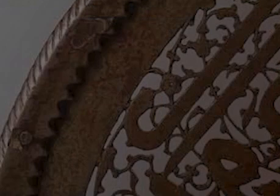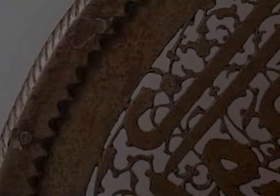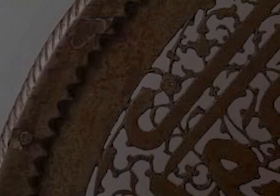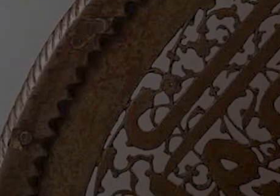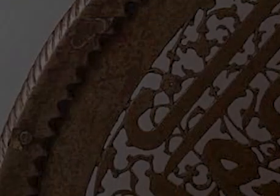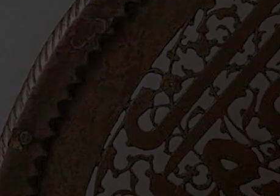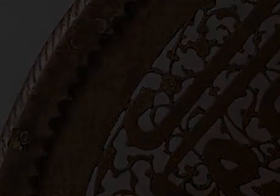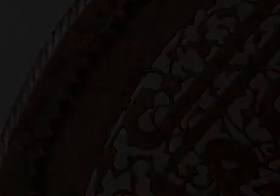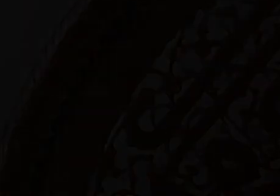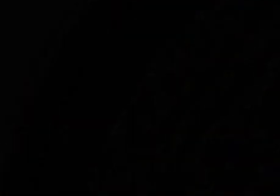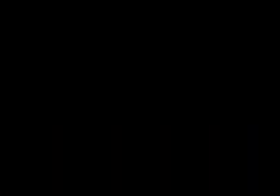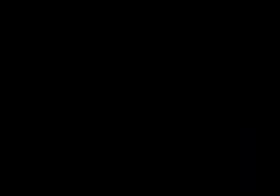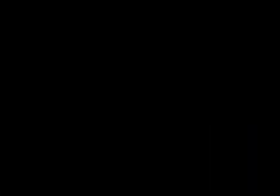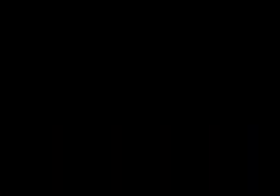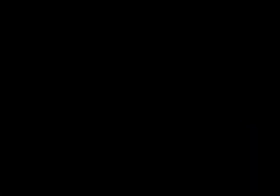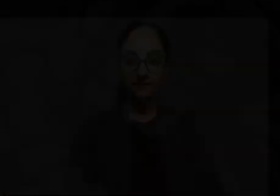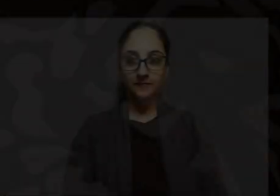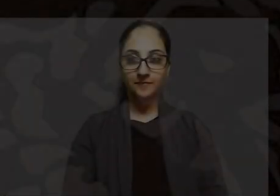Rashid.